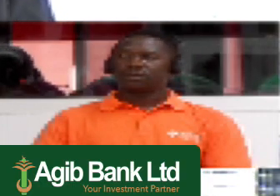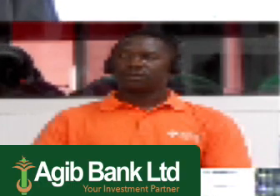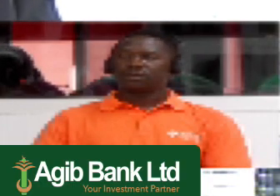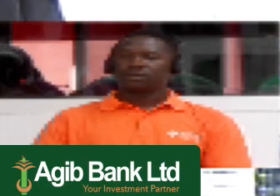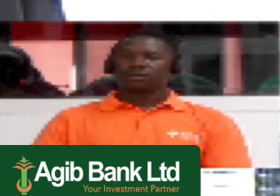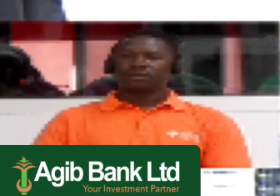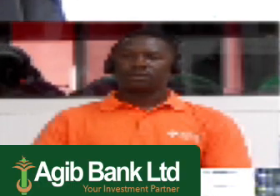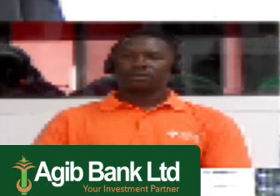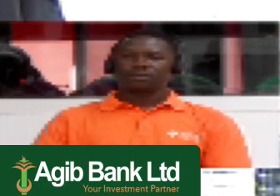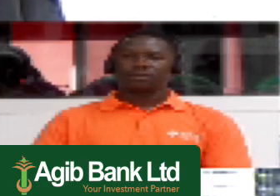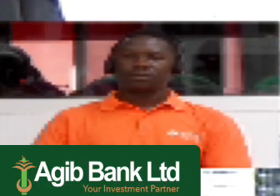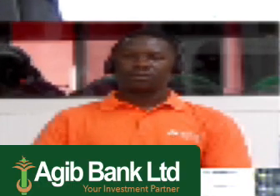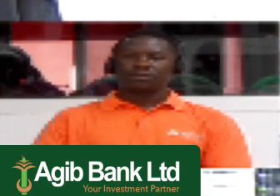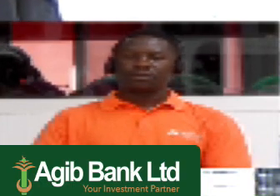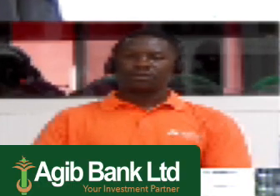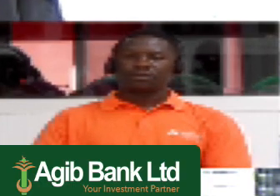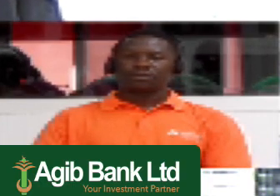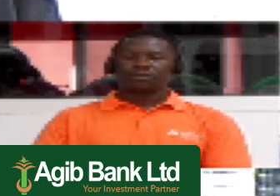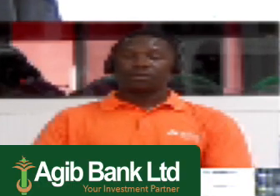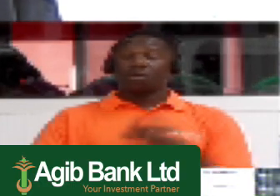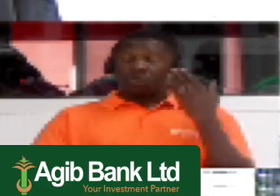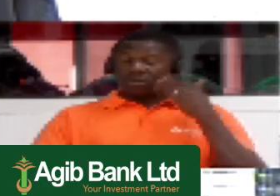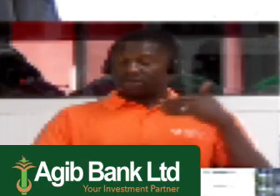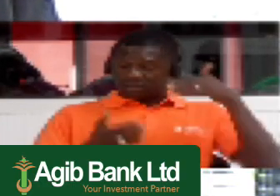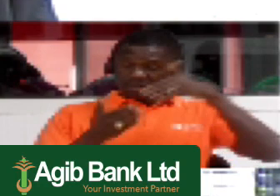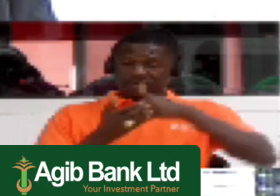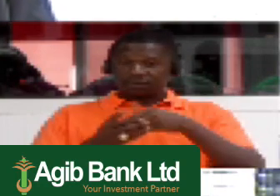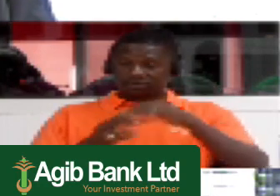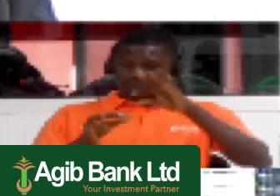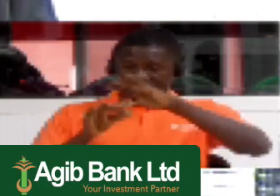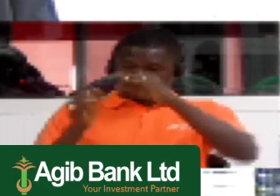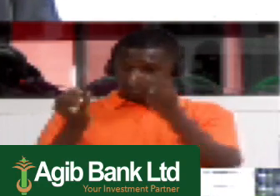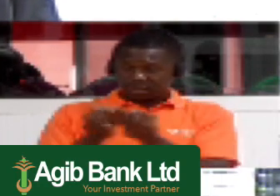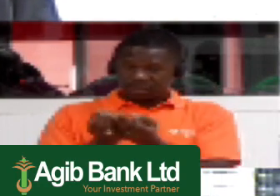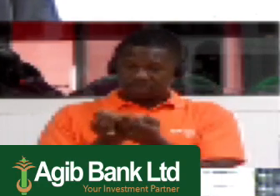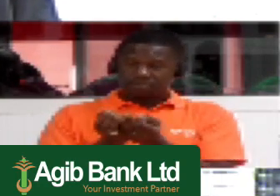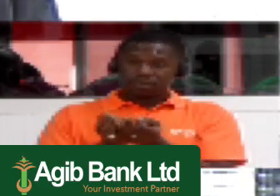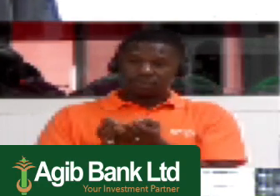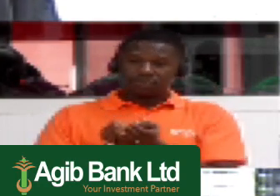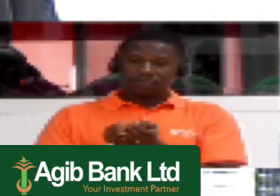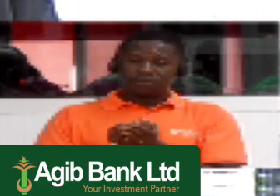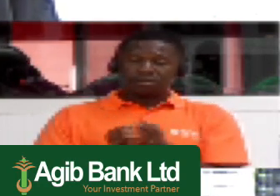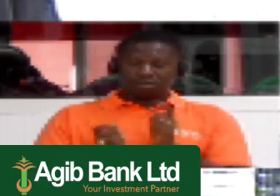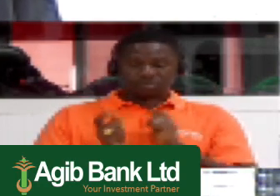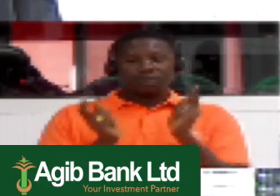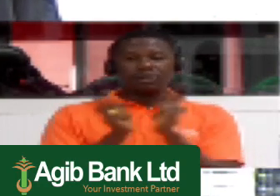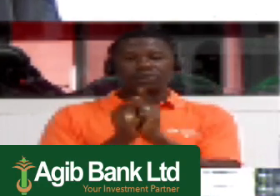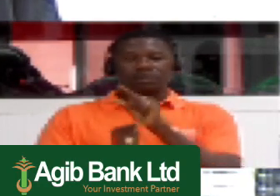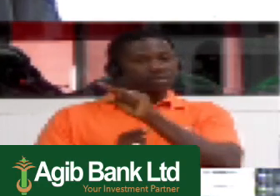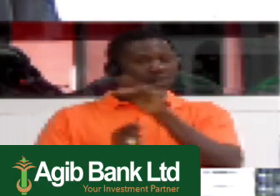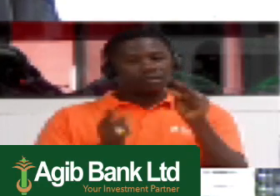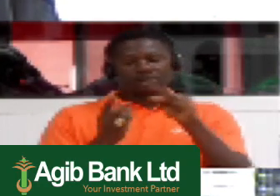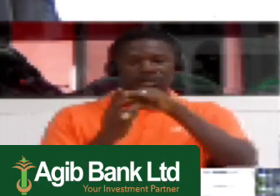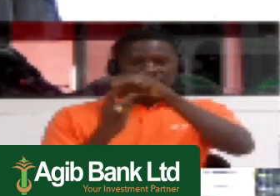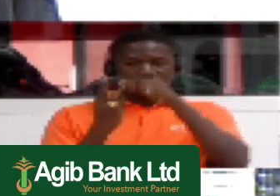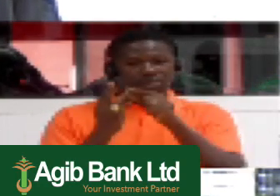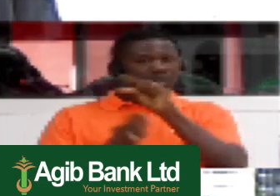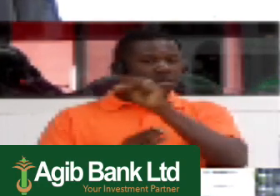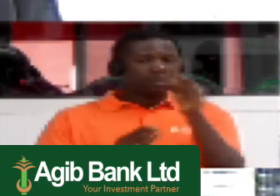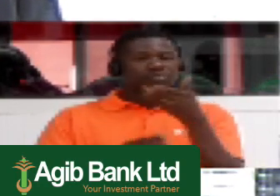kafo le kabrin tena nyin timo do. When I came to the team, na nyin tol tarajele, I found these names